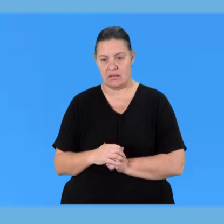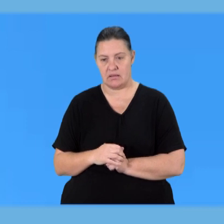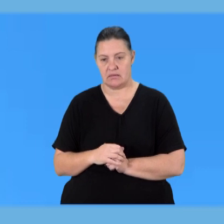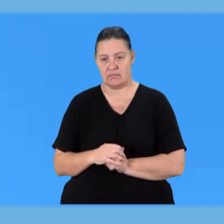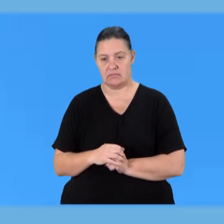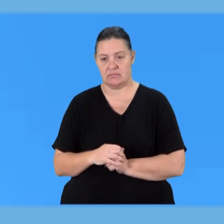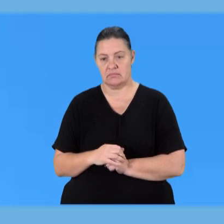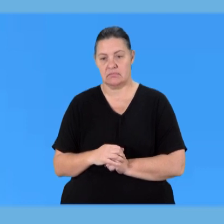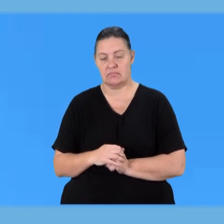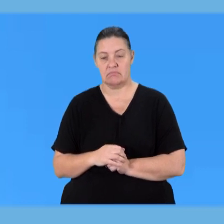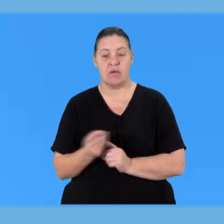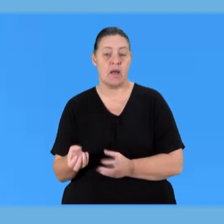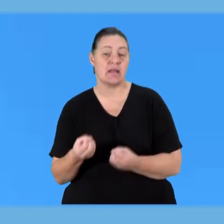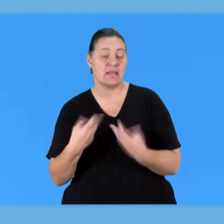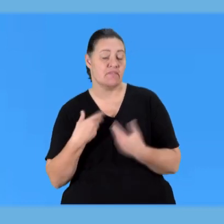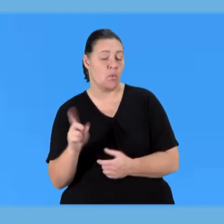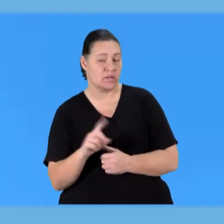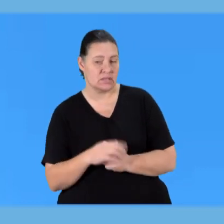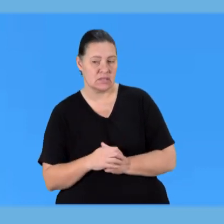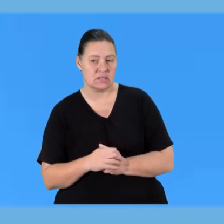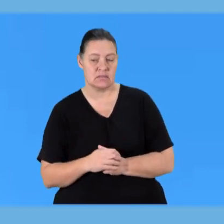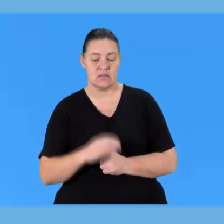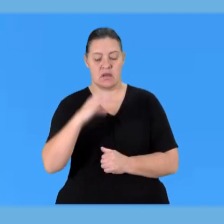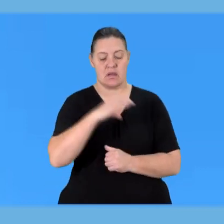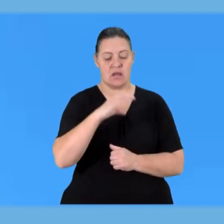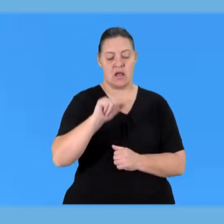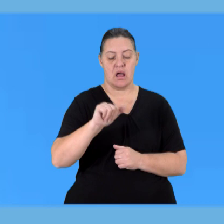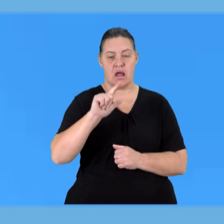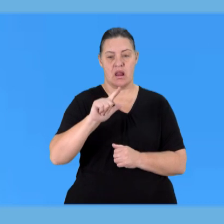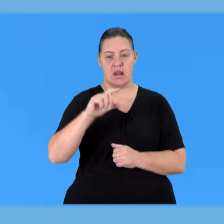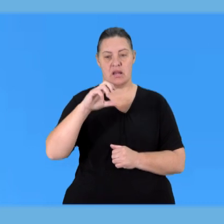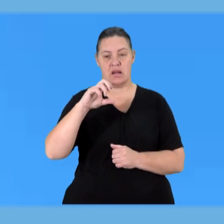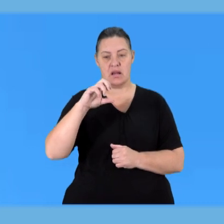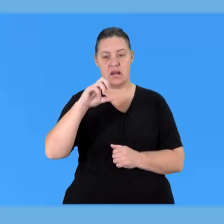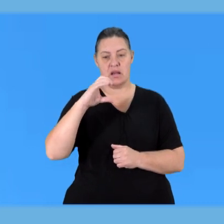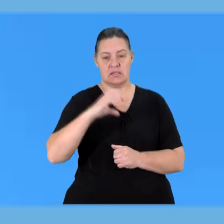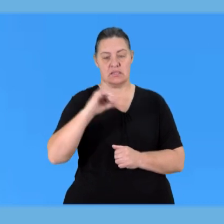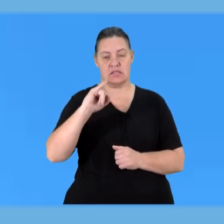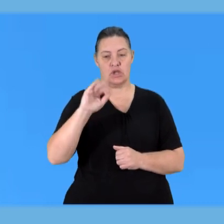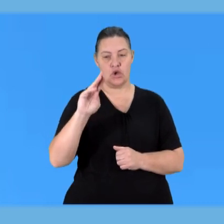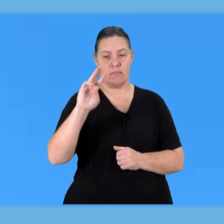Calcium reacting with oxygen. This is going to react to form